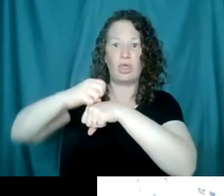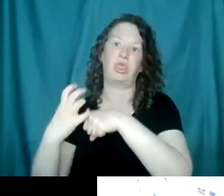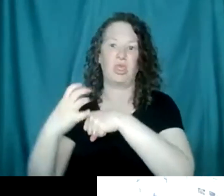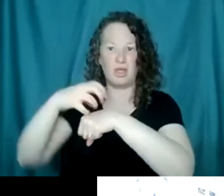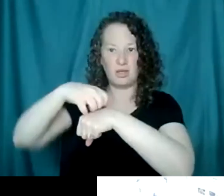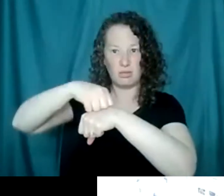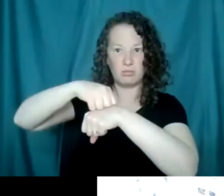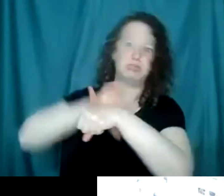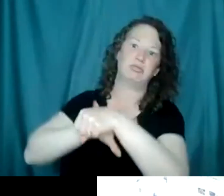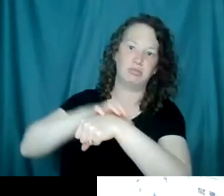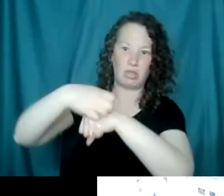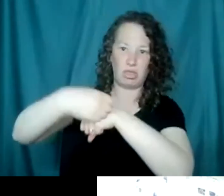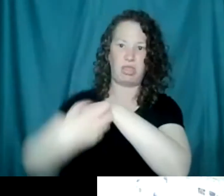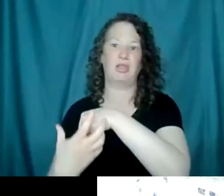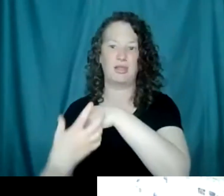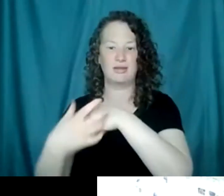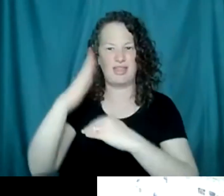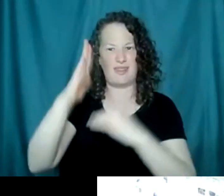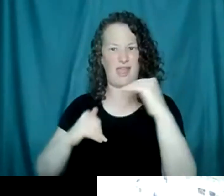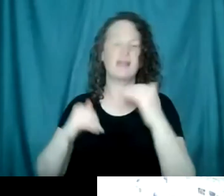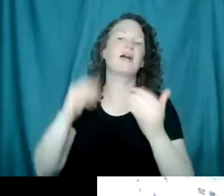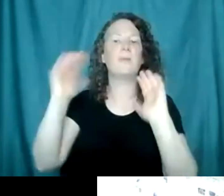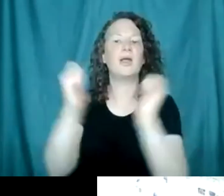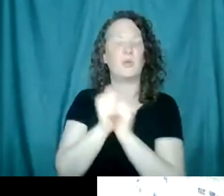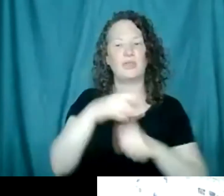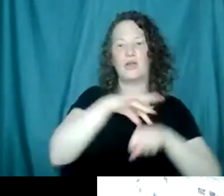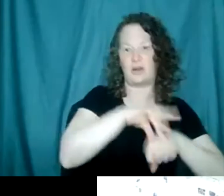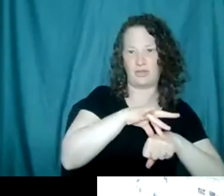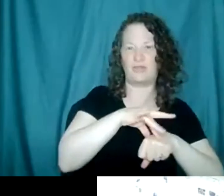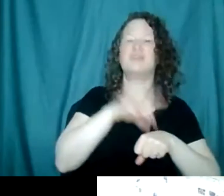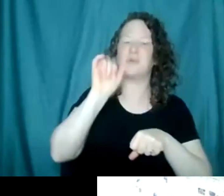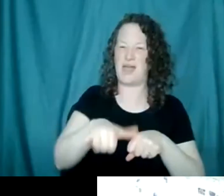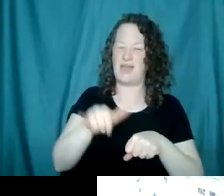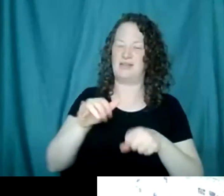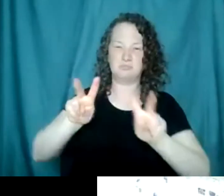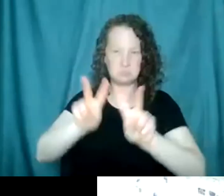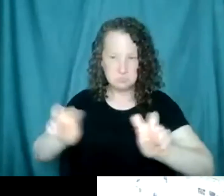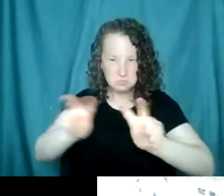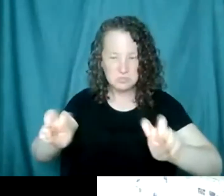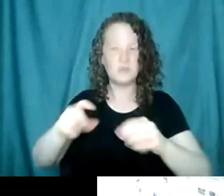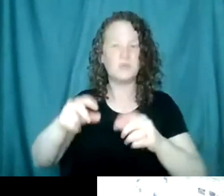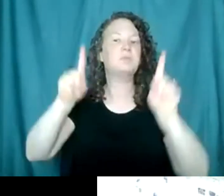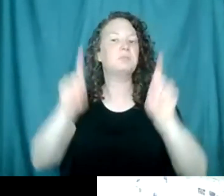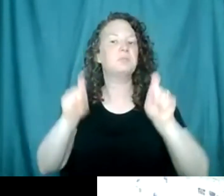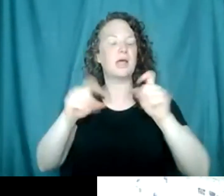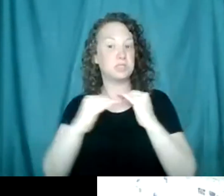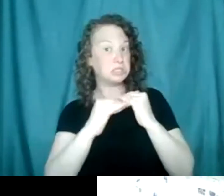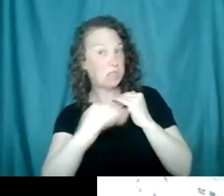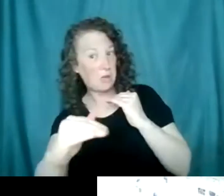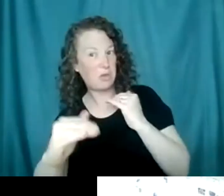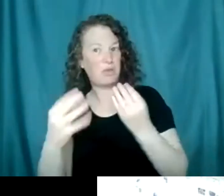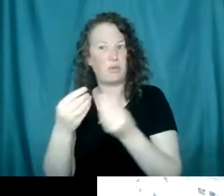stable as they would be here on Earth. And so we do this analysis to test the stability of the